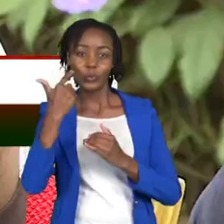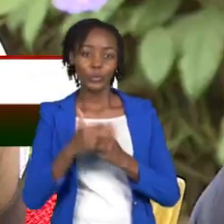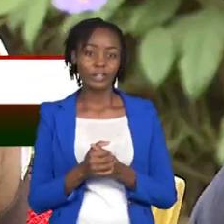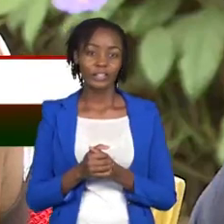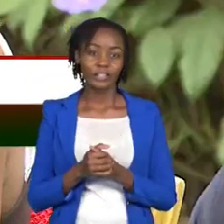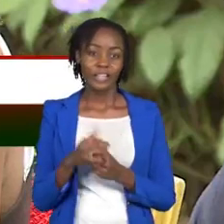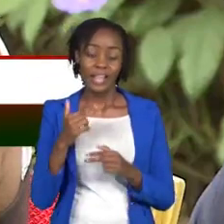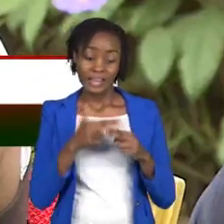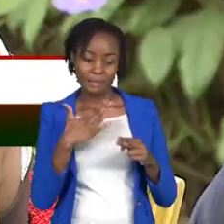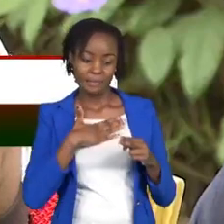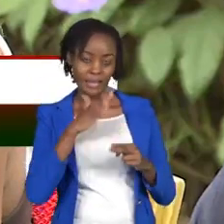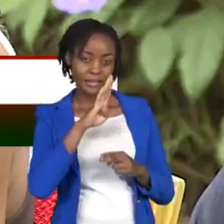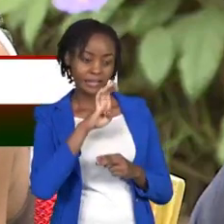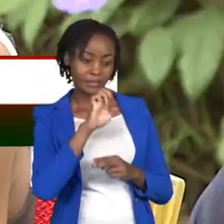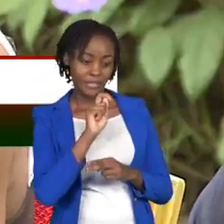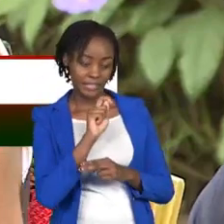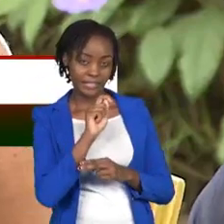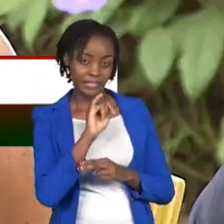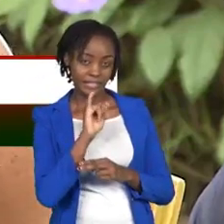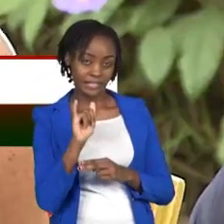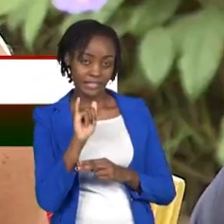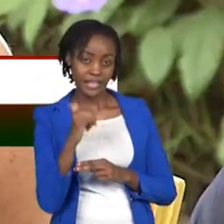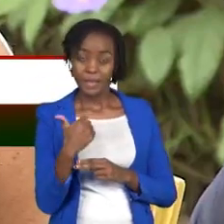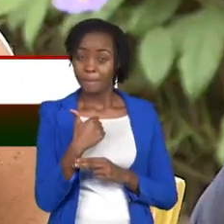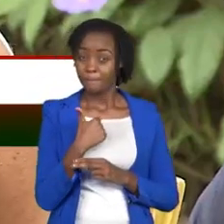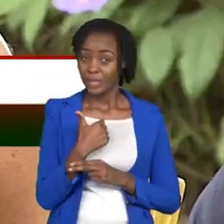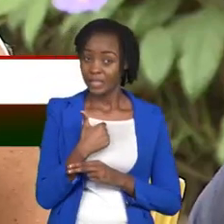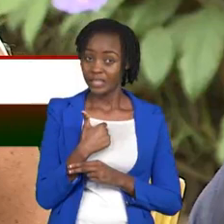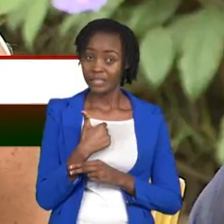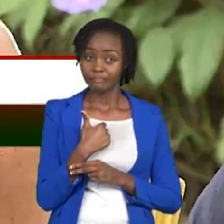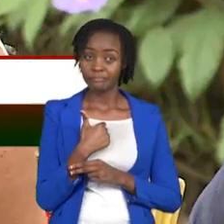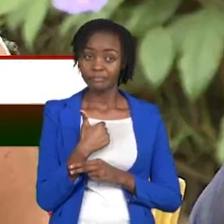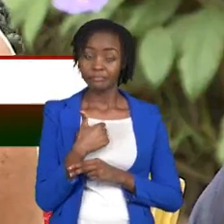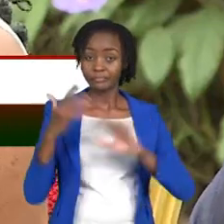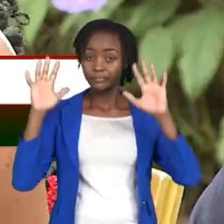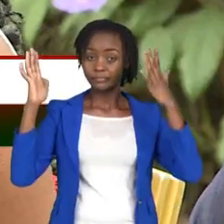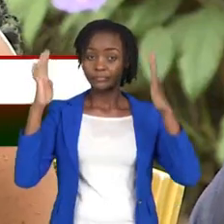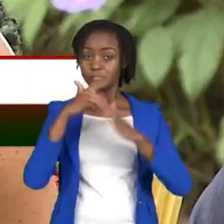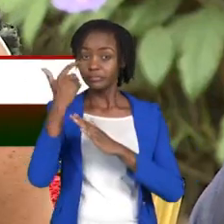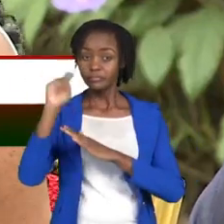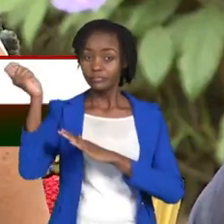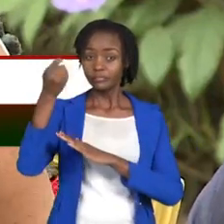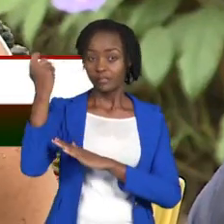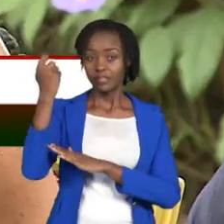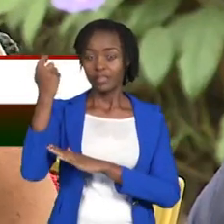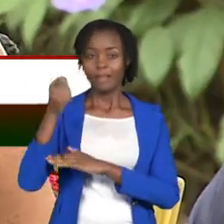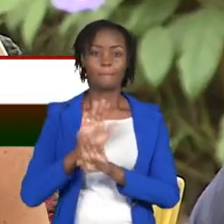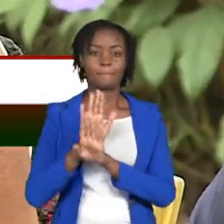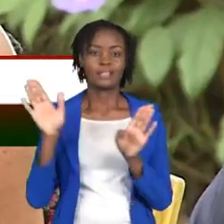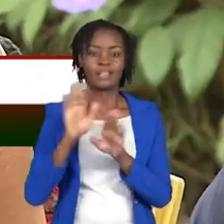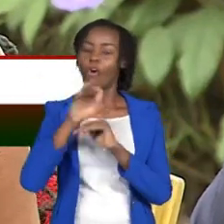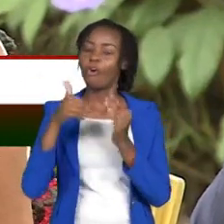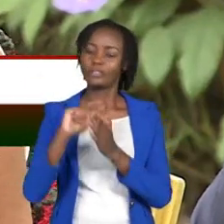you. My name is Betty Mzarika, and I will start by saying I celebrate Kenya as a whole.